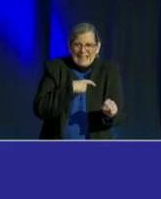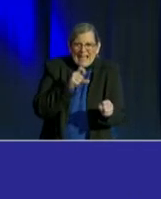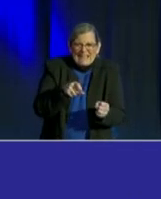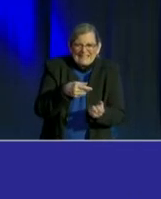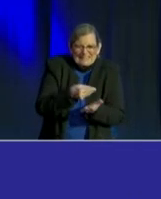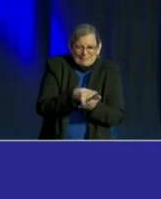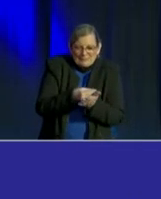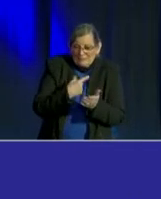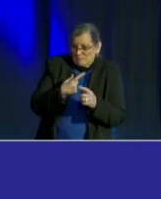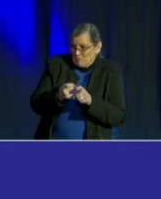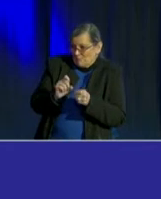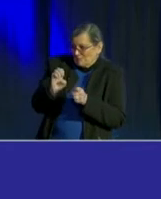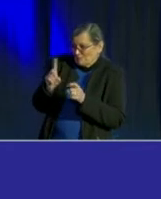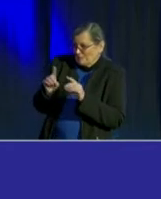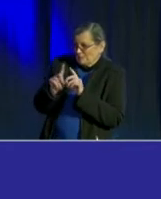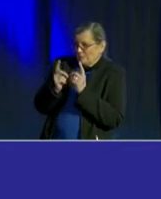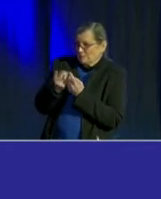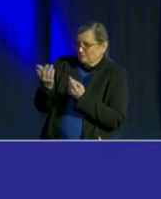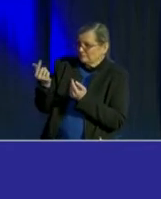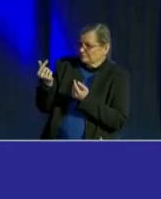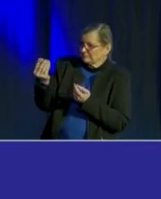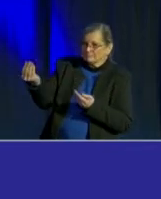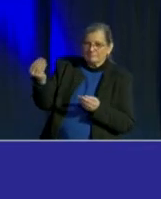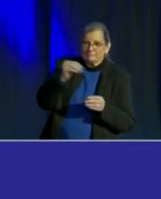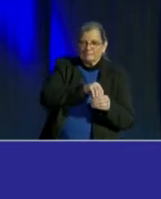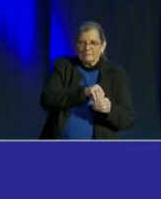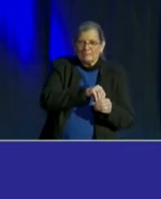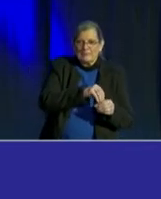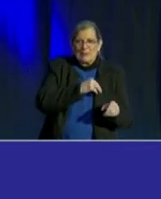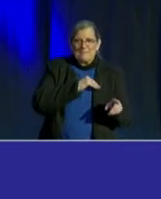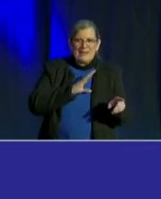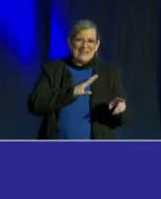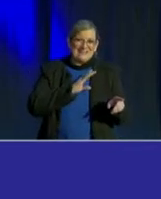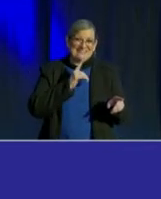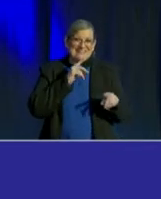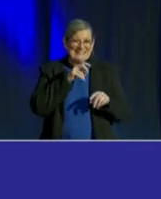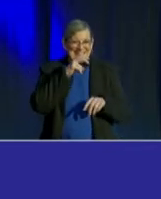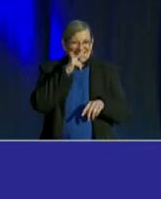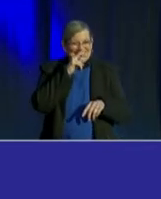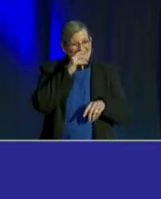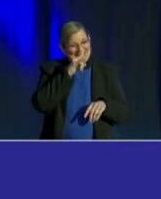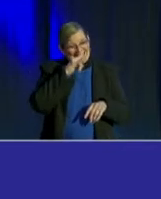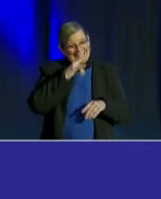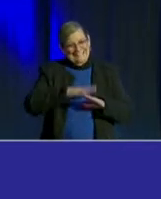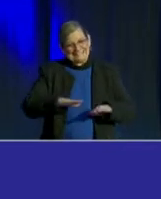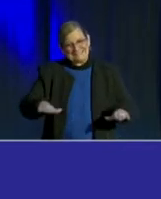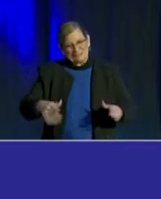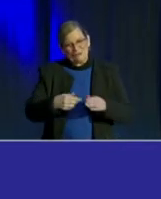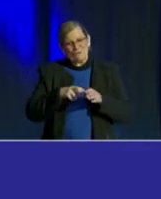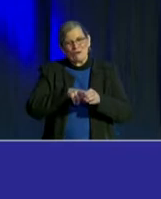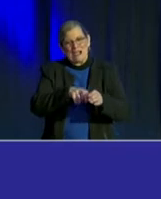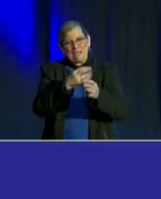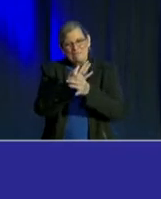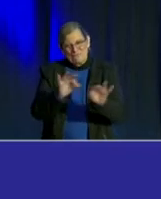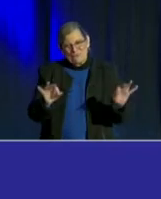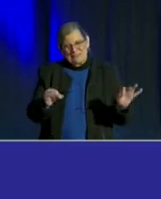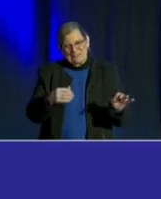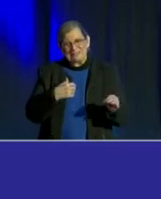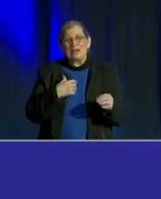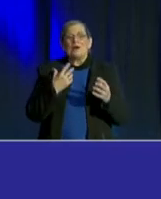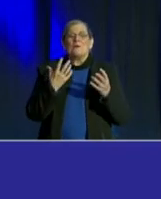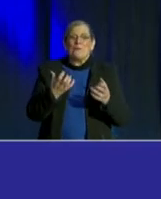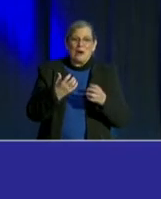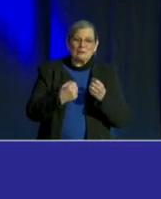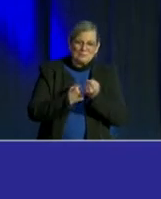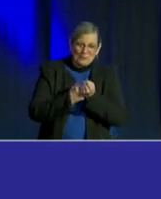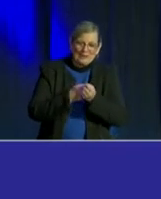And kids ride free, the mayor has indicated. Absolutely. We support kids ride free so that little Johnny